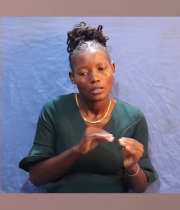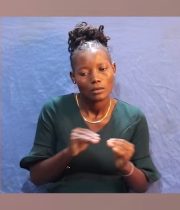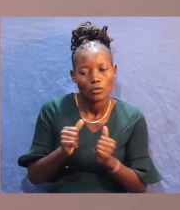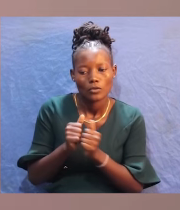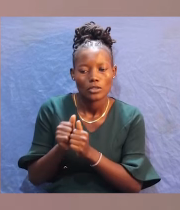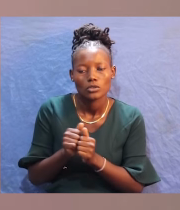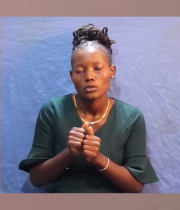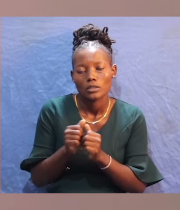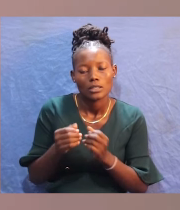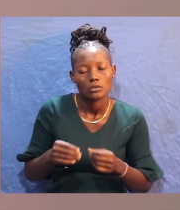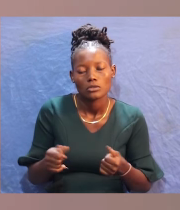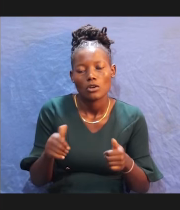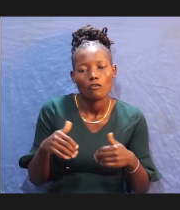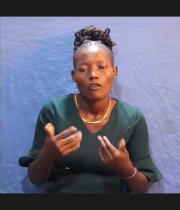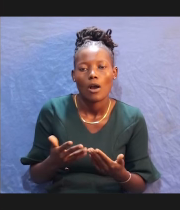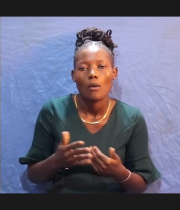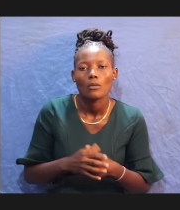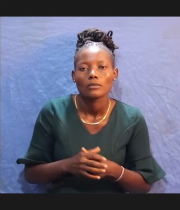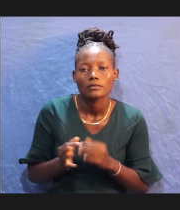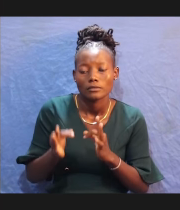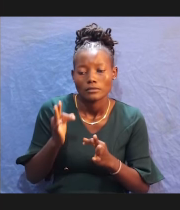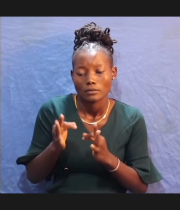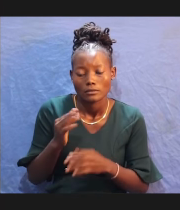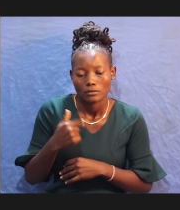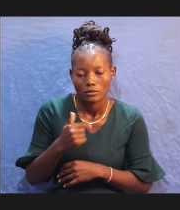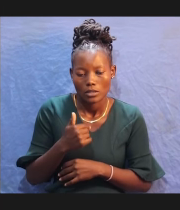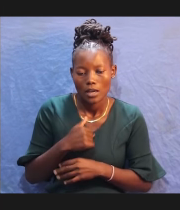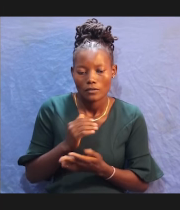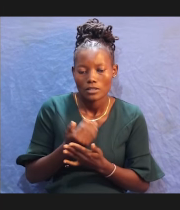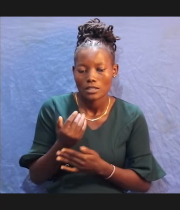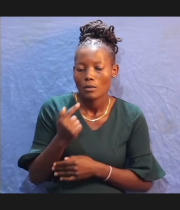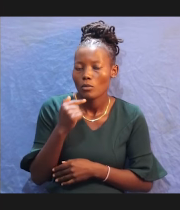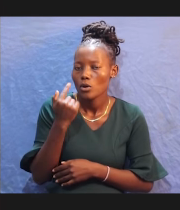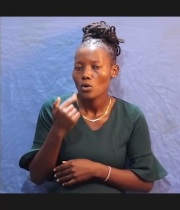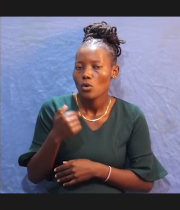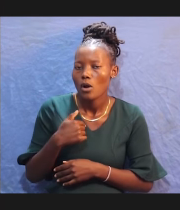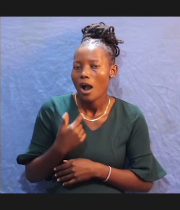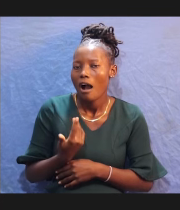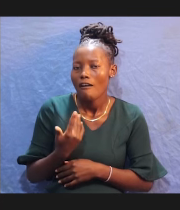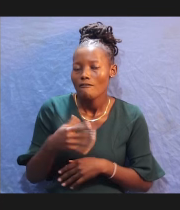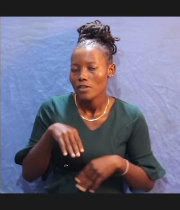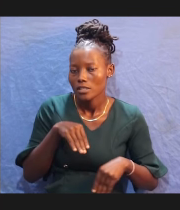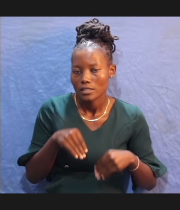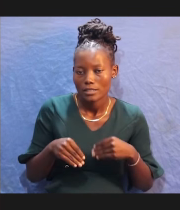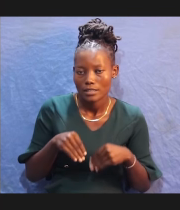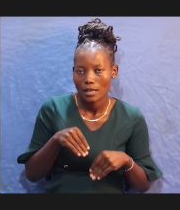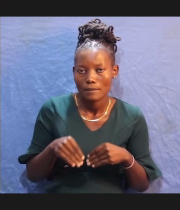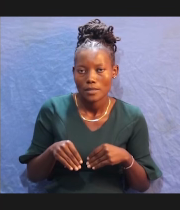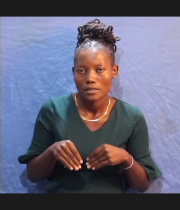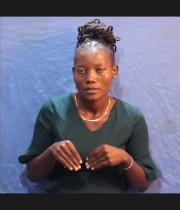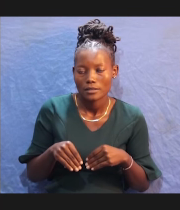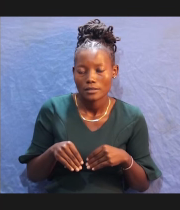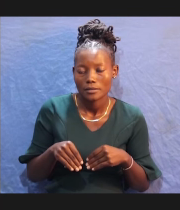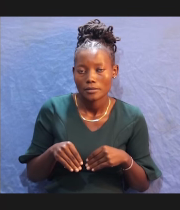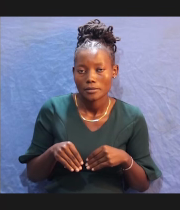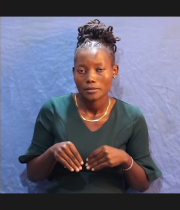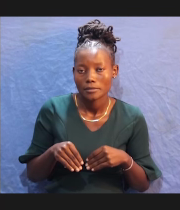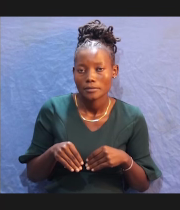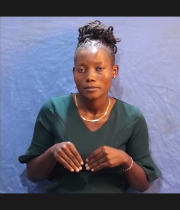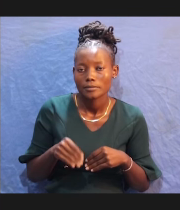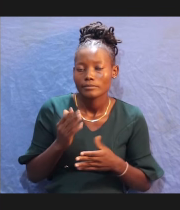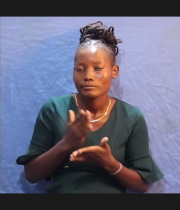it again? Yeah, so if we have a person that has some physical, as I understood, he has some